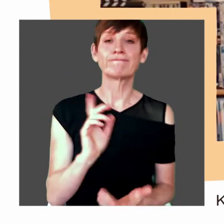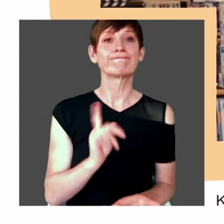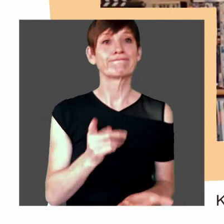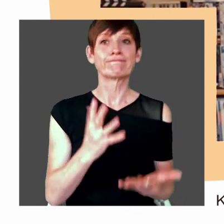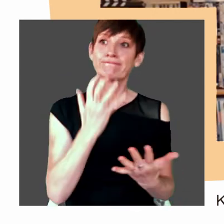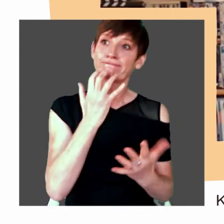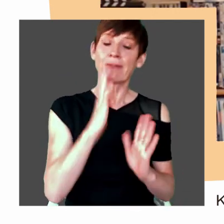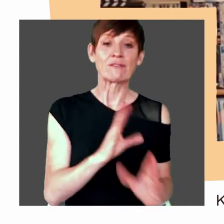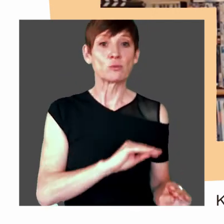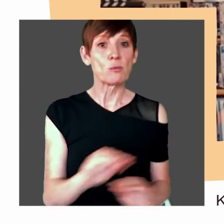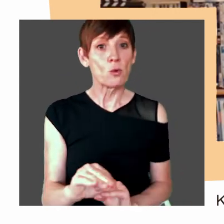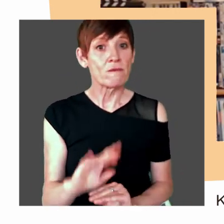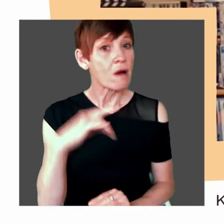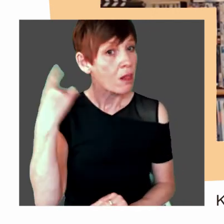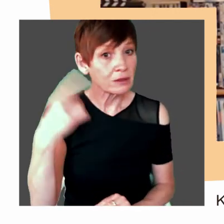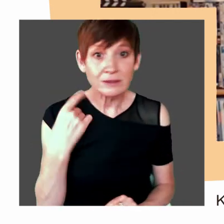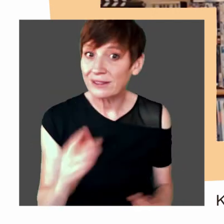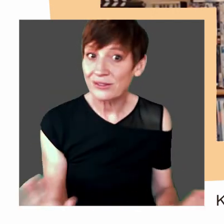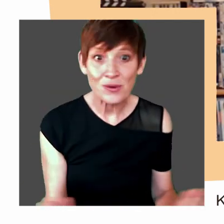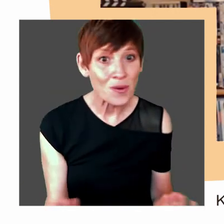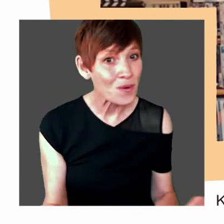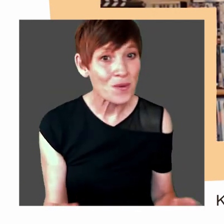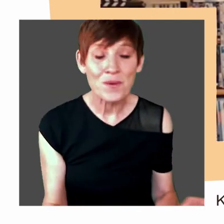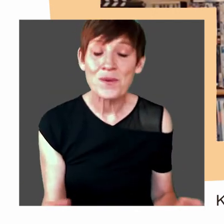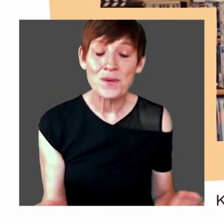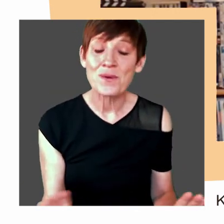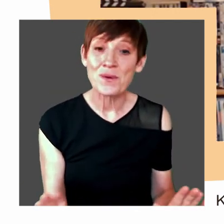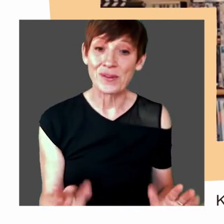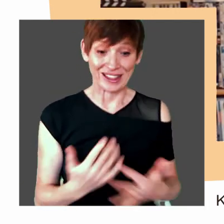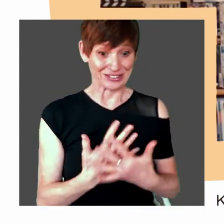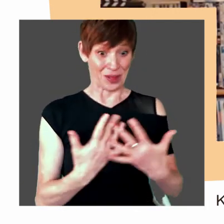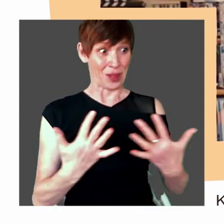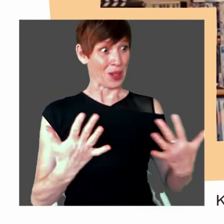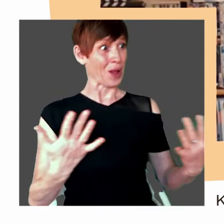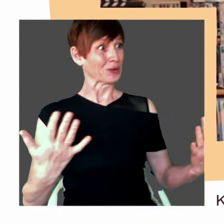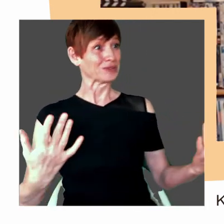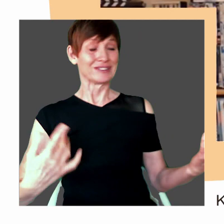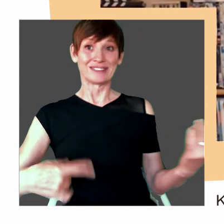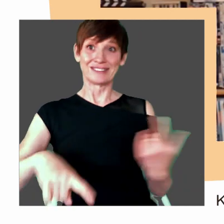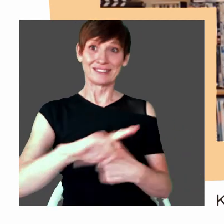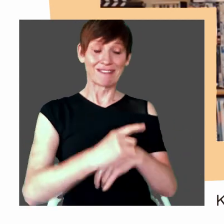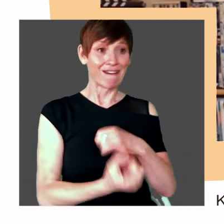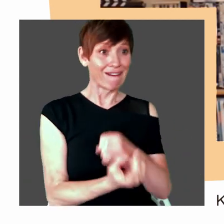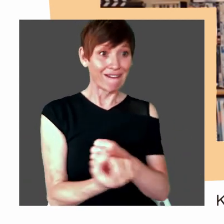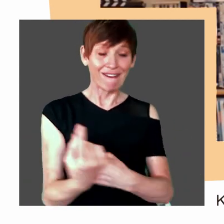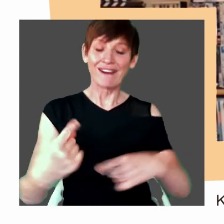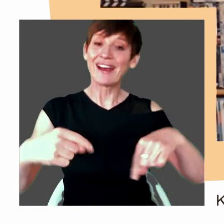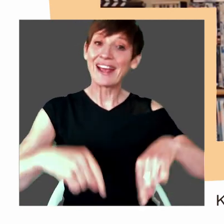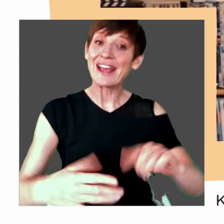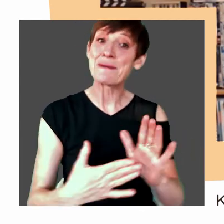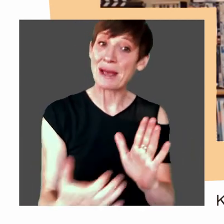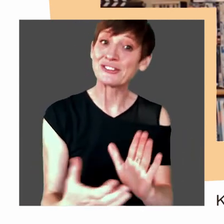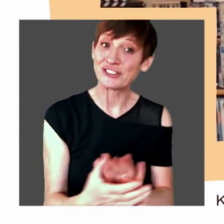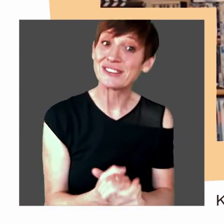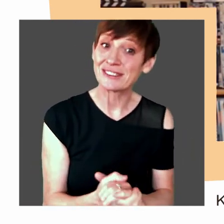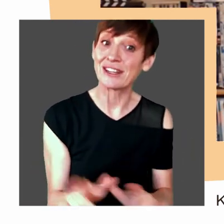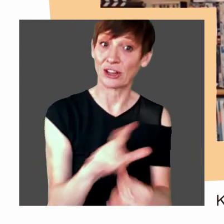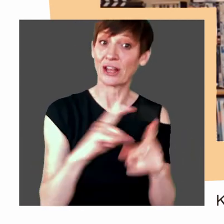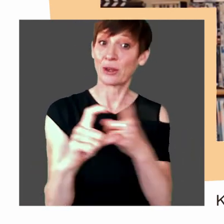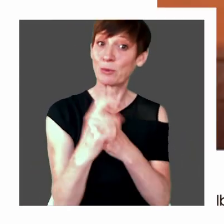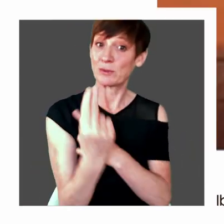out this whole new realm, genre, I don't know, area of arts, which is community arts.